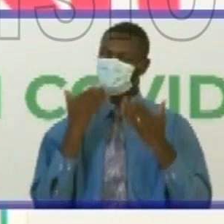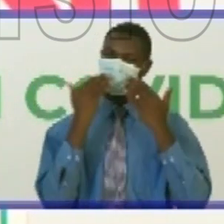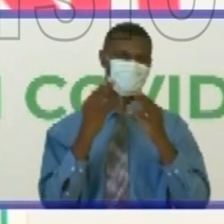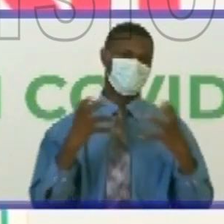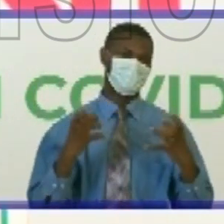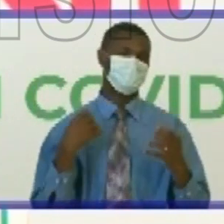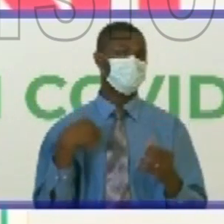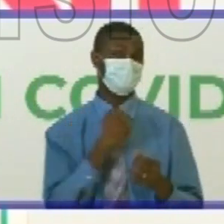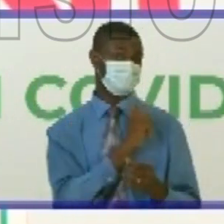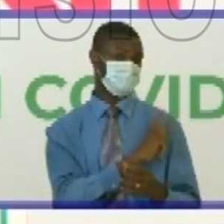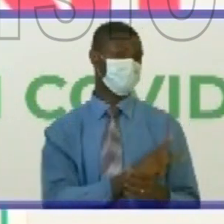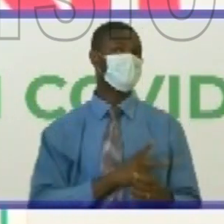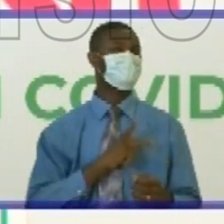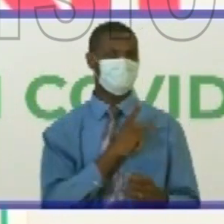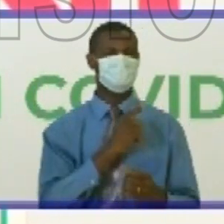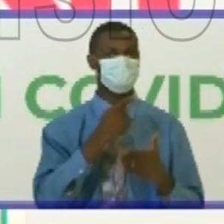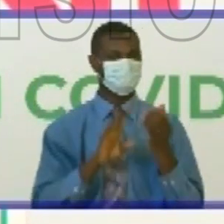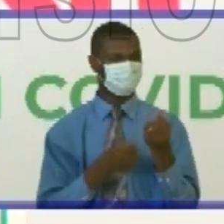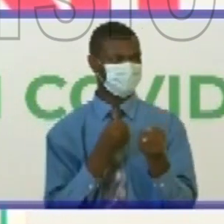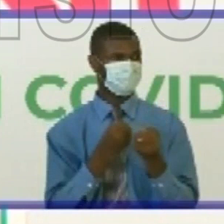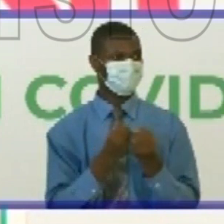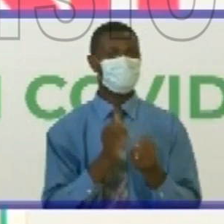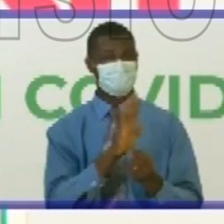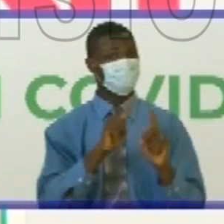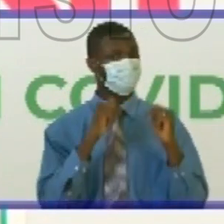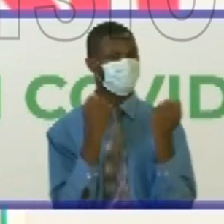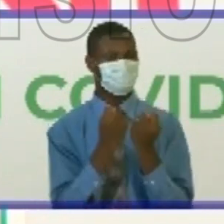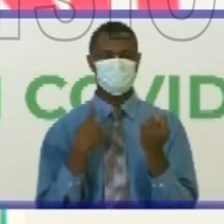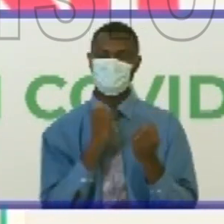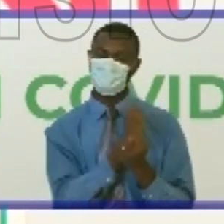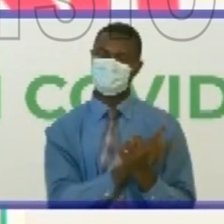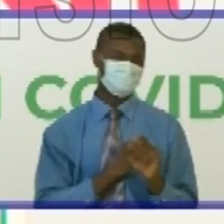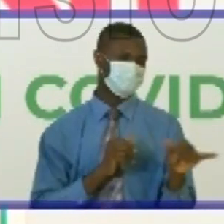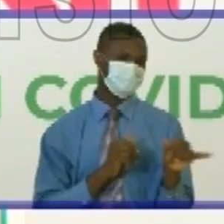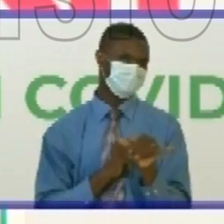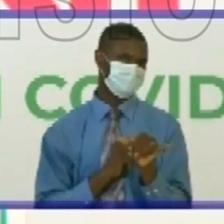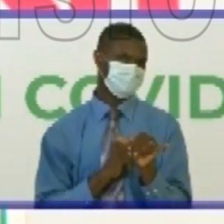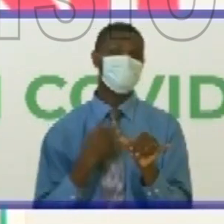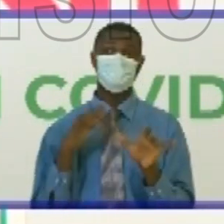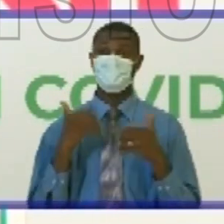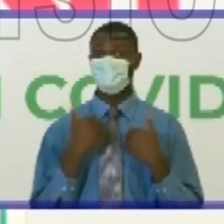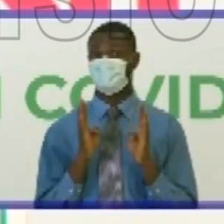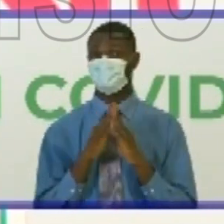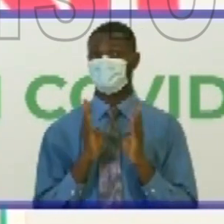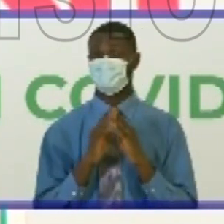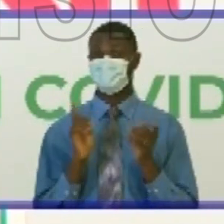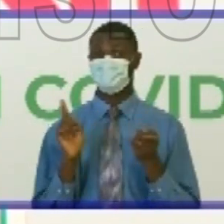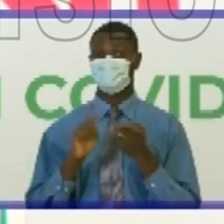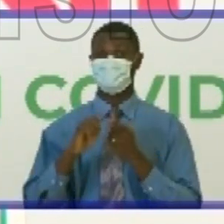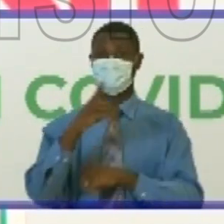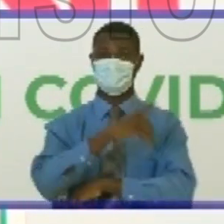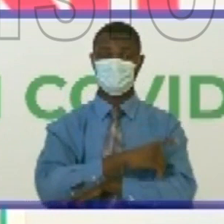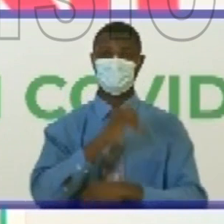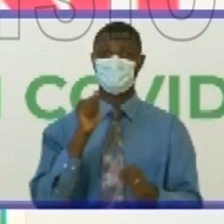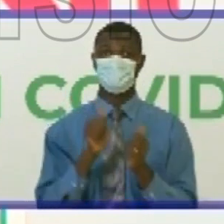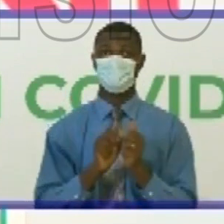well. But thank you so much, Chairman, and your team. We had a meeting today with the Northern Traditional Leaders